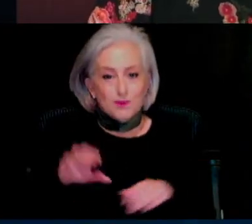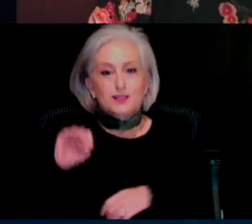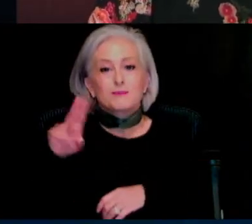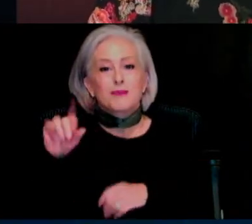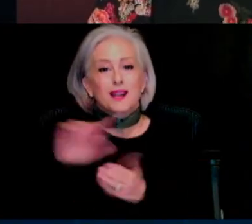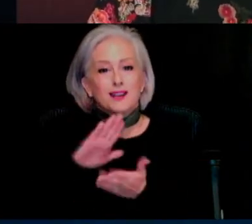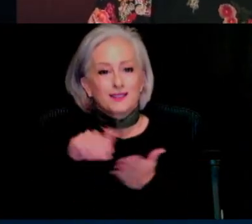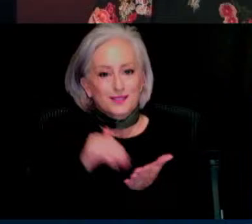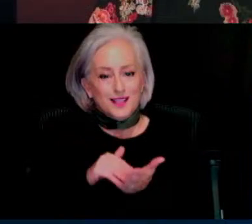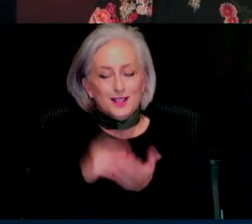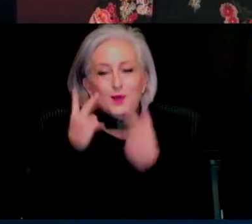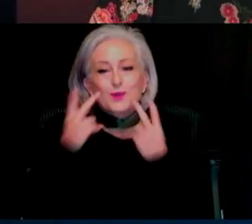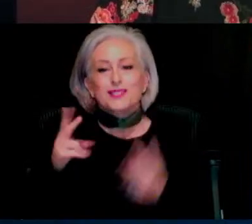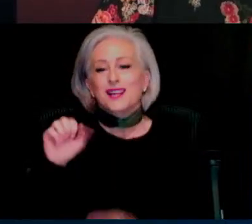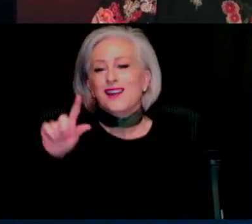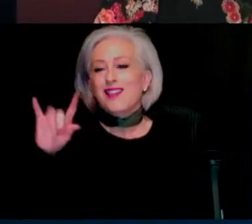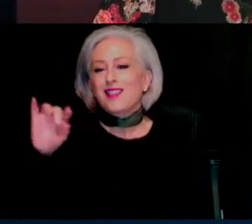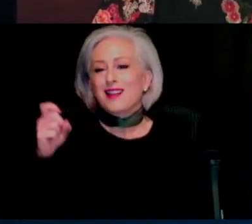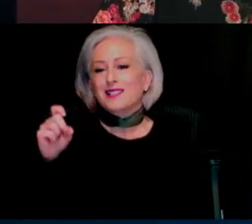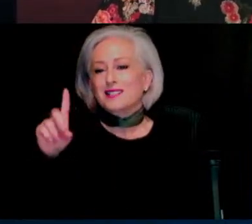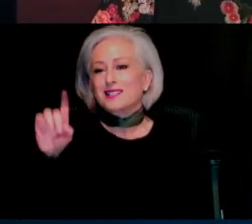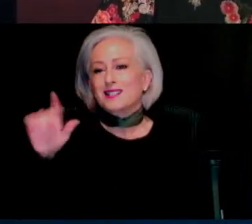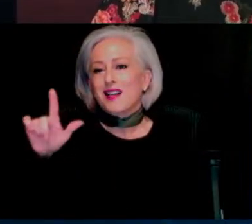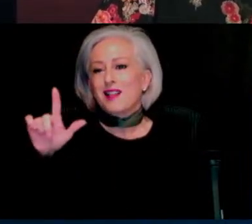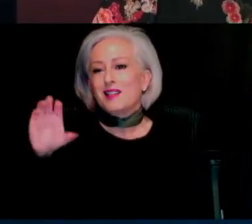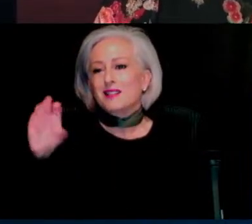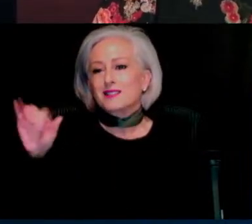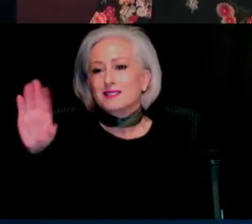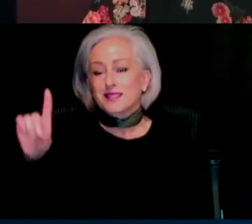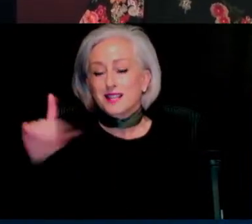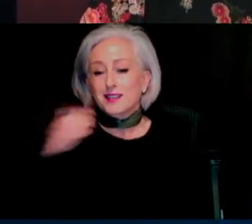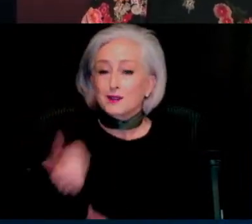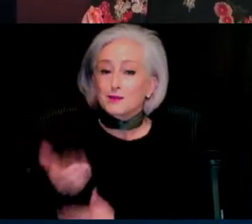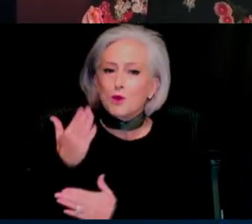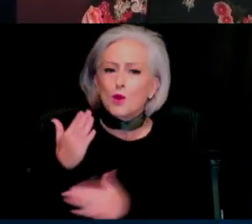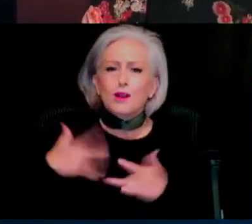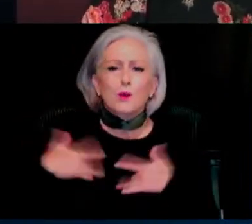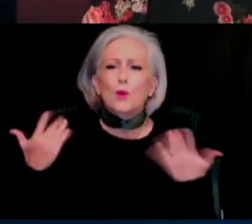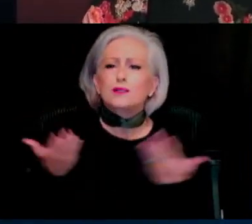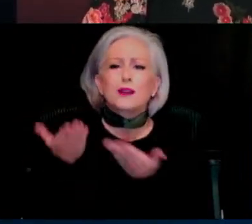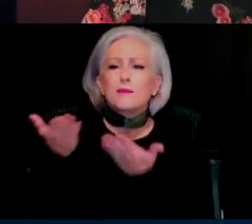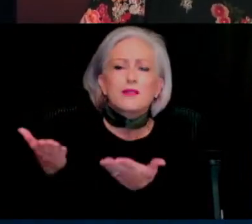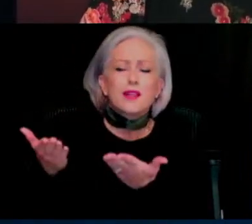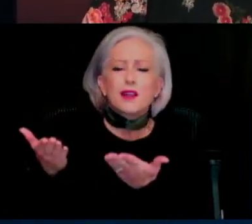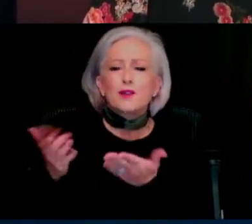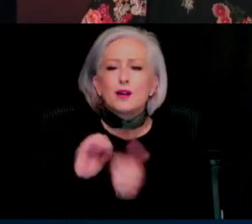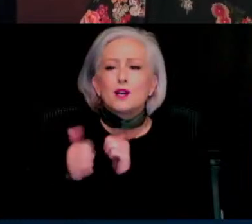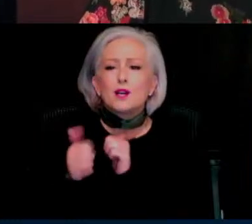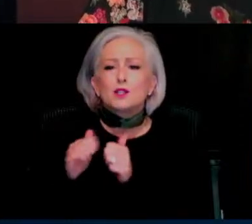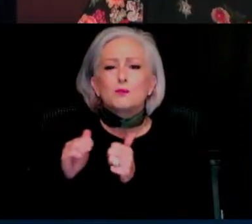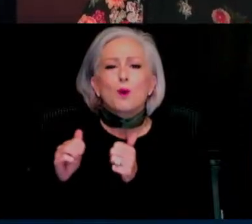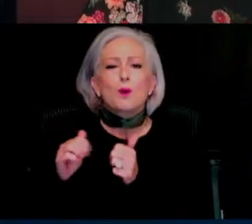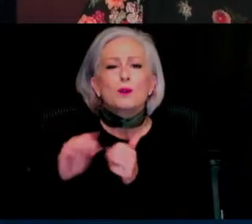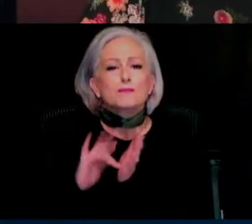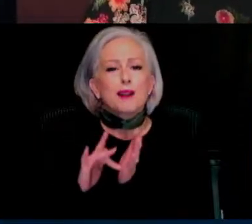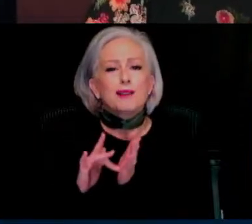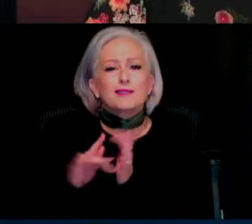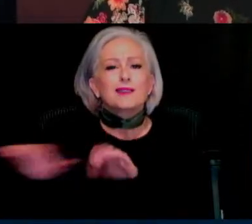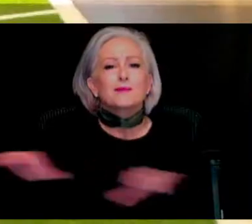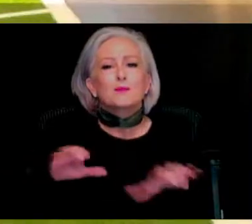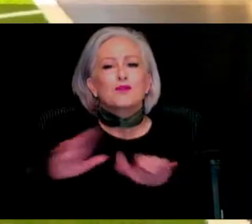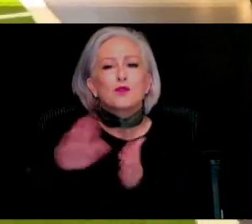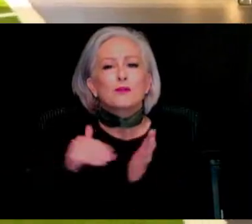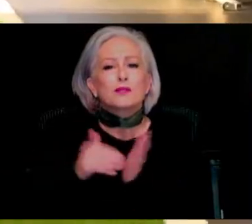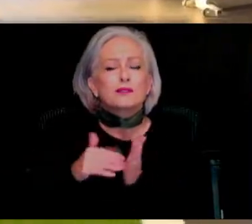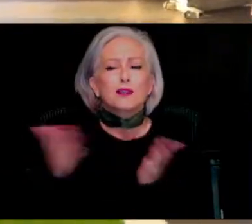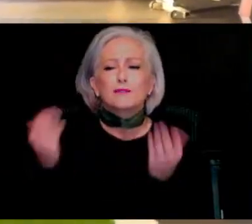Cid. Alexis, good morning to you. Tell us a little bit about what's going on out there. Tell us about the Sports Medicine and Performance Center for those folks who may not know.